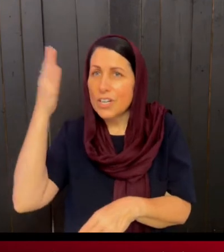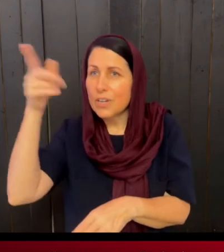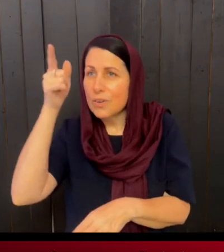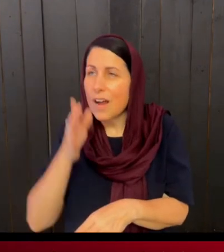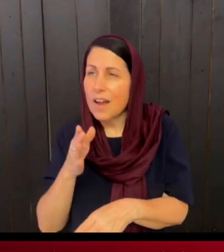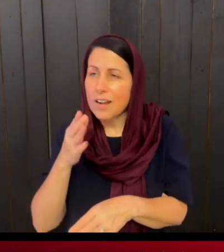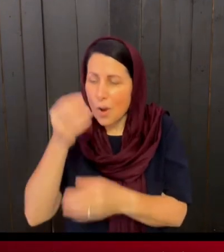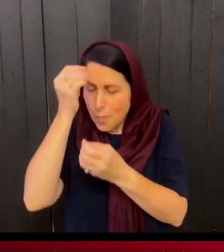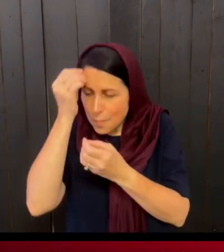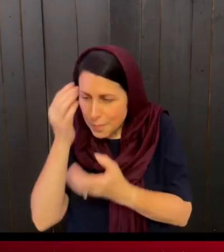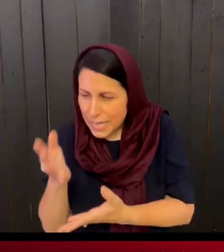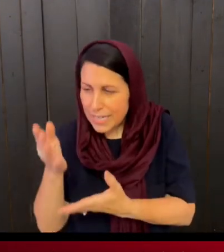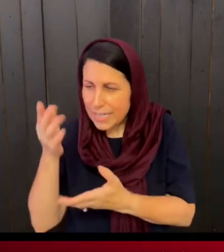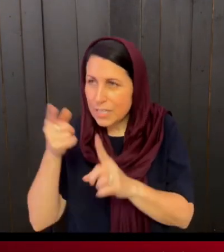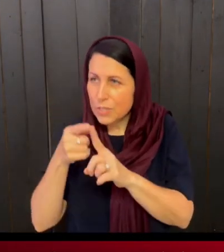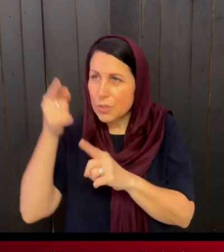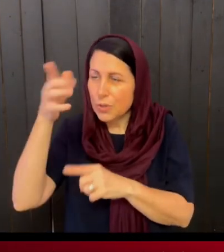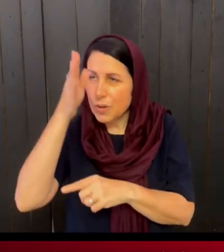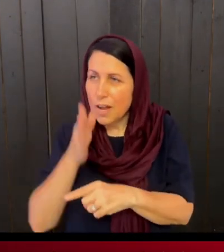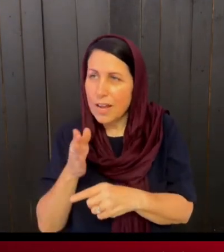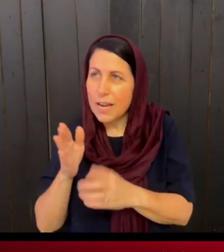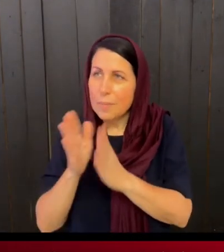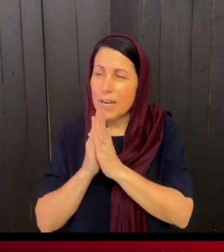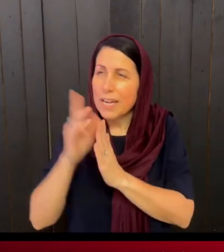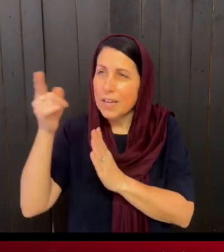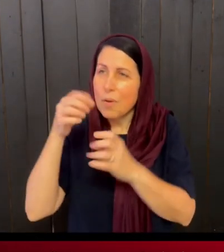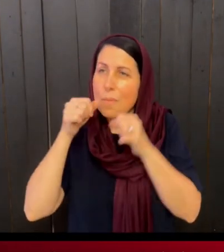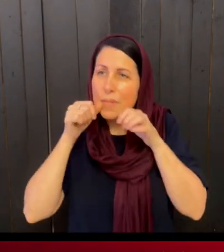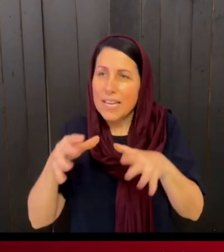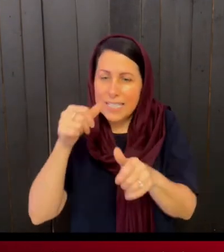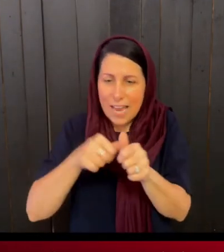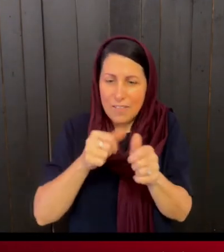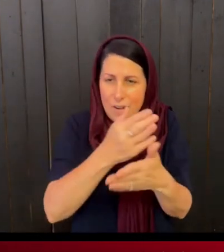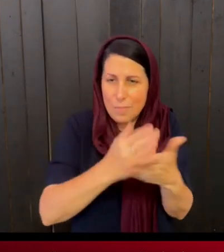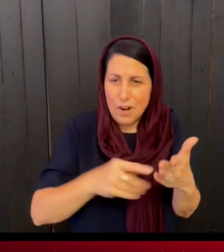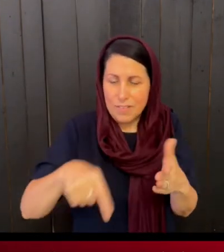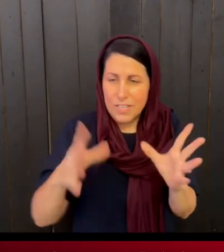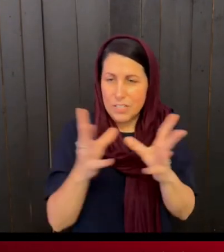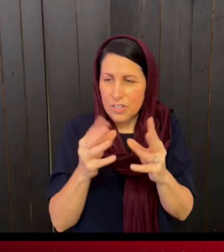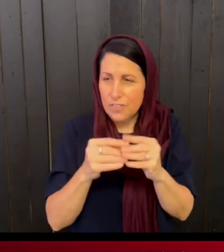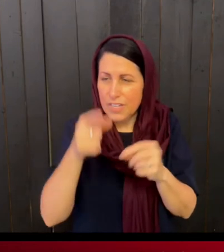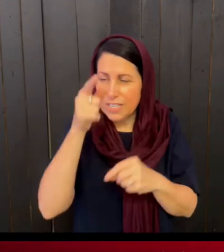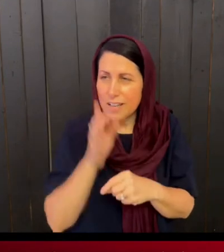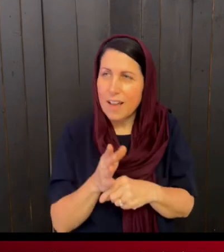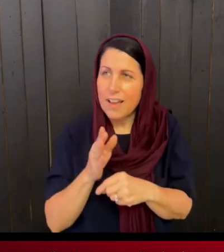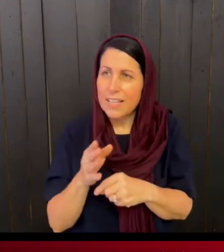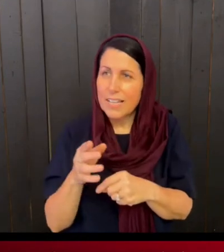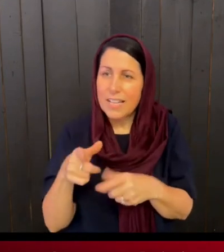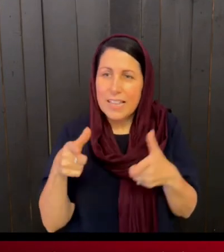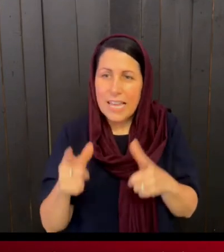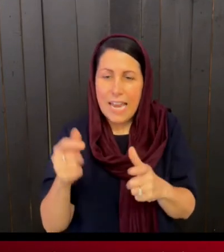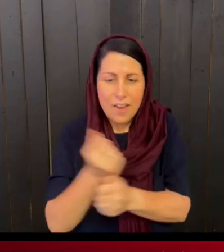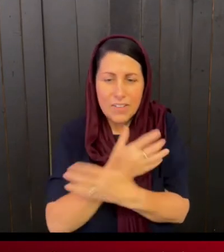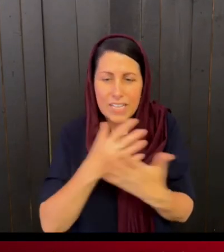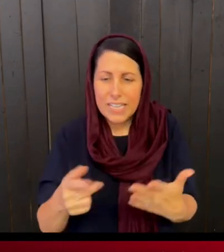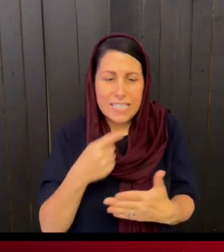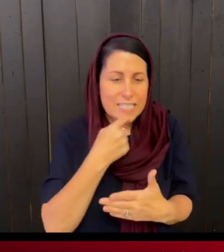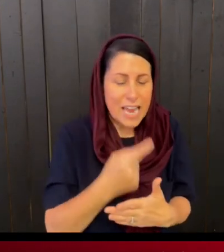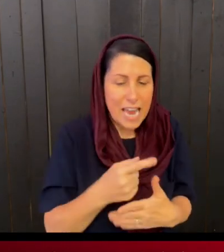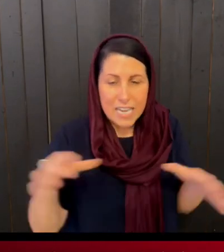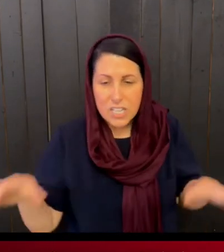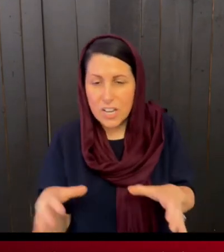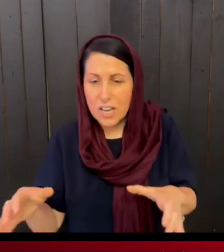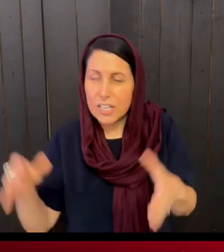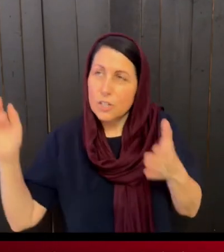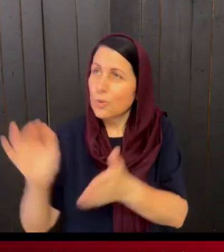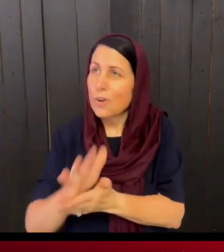obedient to you, Lord God. I pray that you would bless every part of this service, Lord God. Let everything said and done here today bring glory to